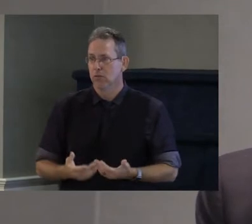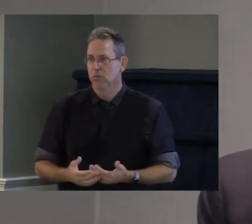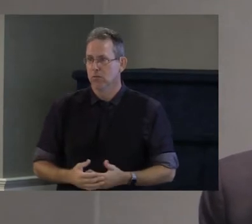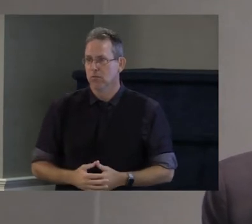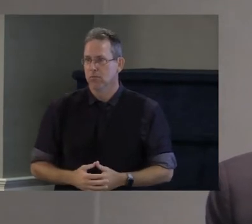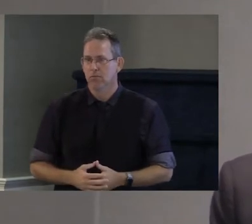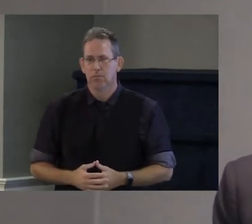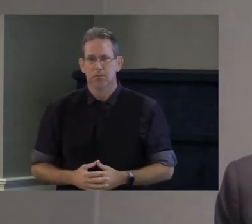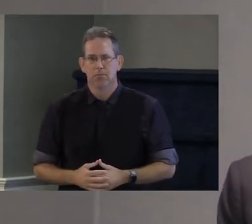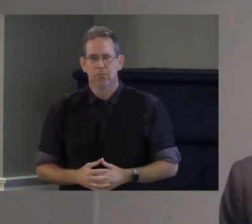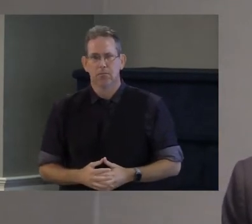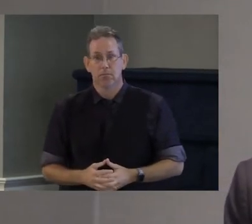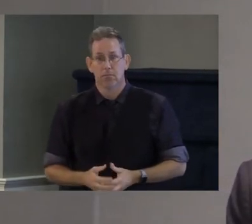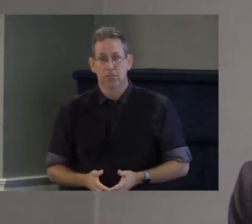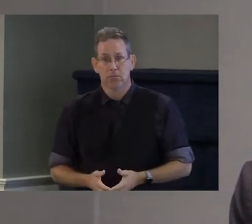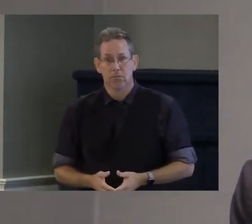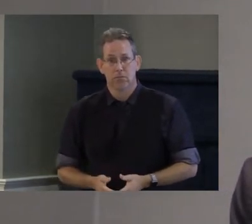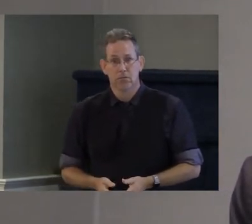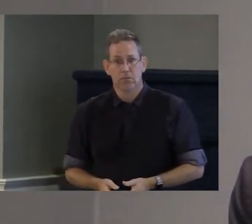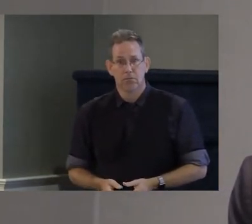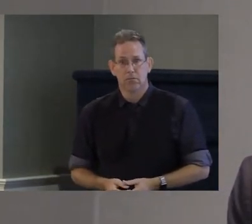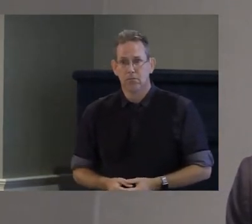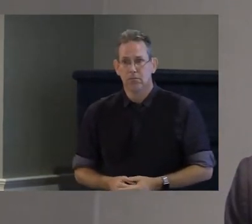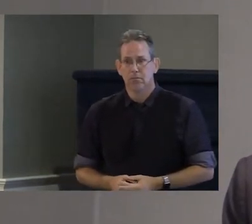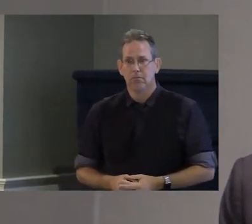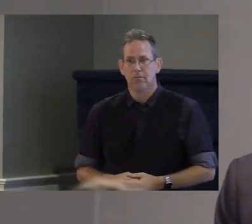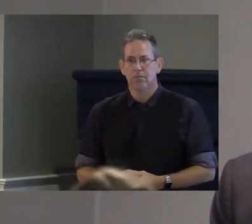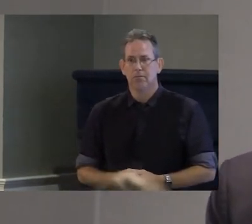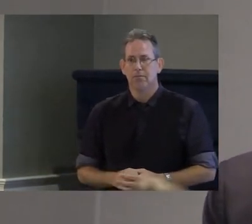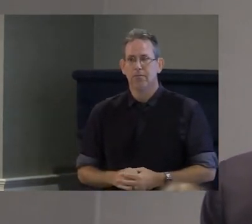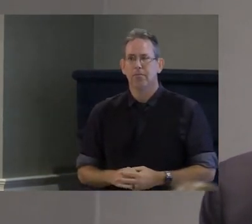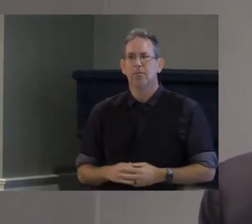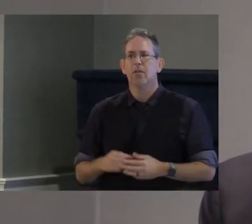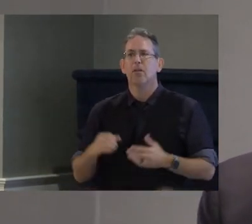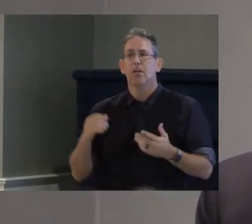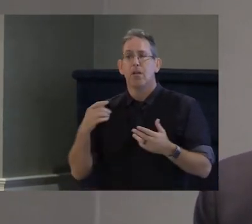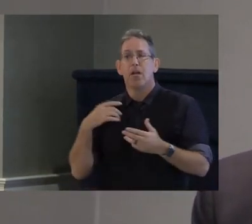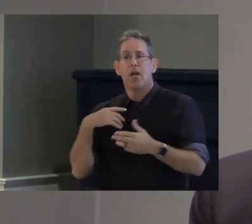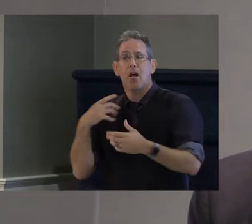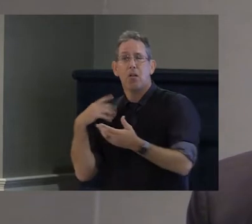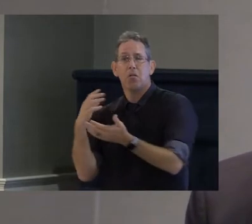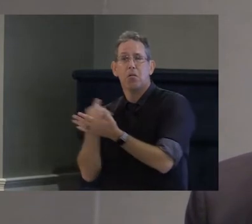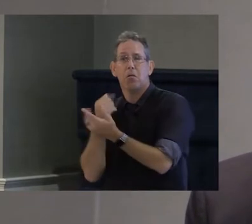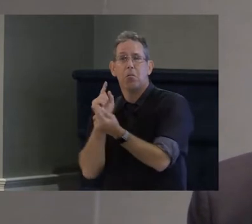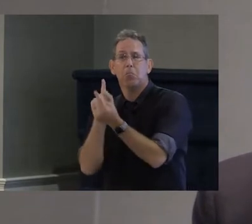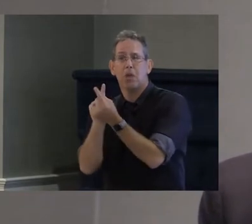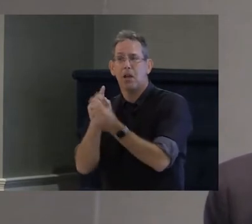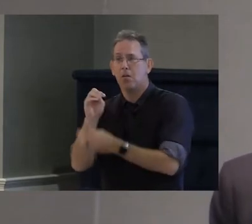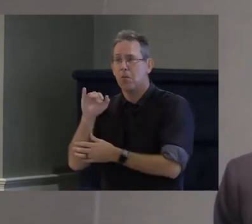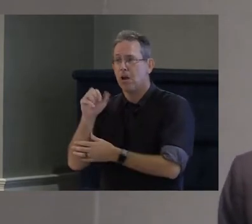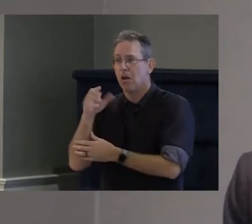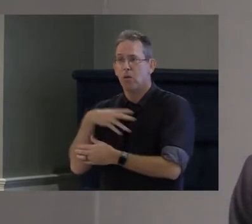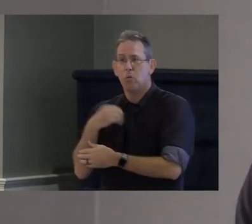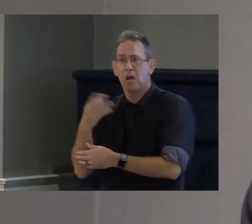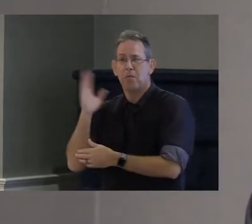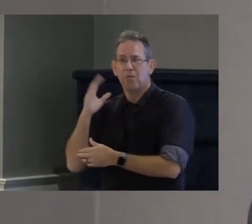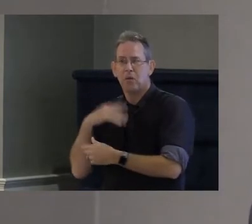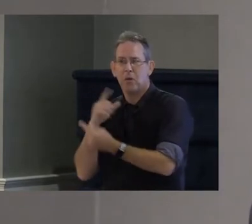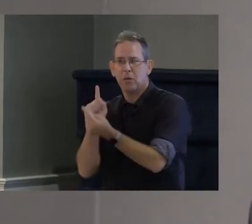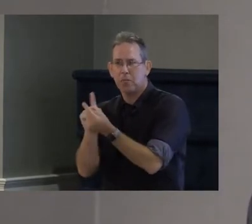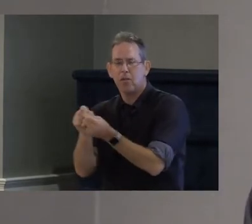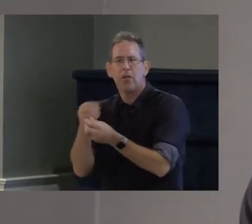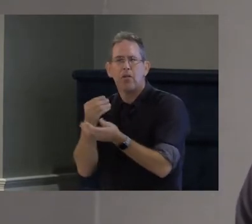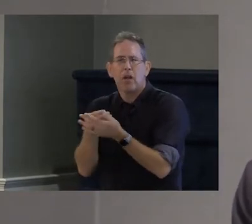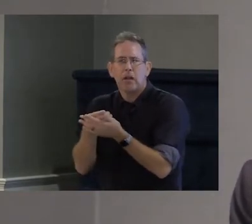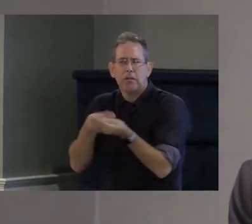I was delighted when I worked in government to have a chance to meet Monica when she came out the Agency of Human Services in the finance capacity. And this is